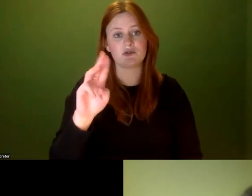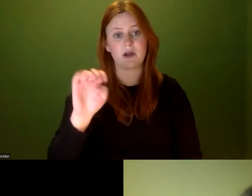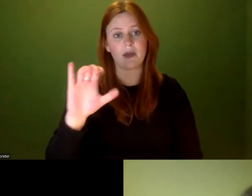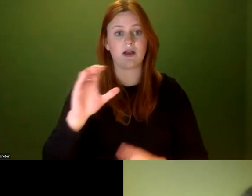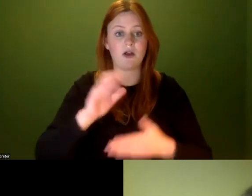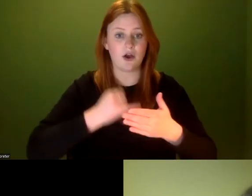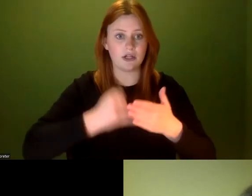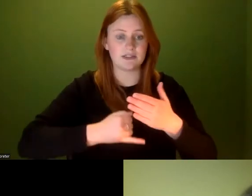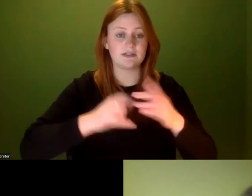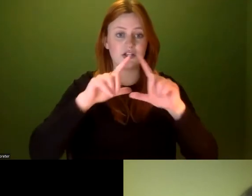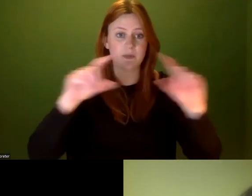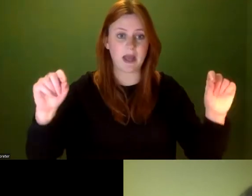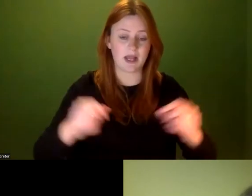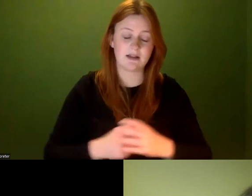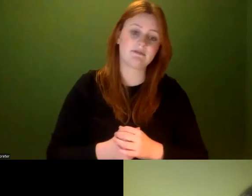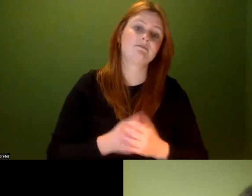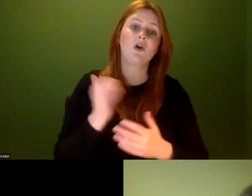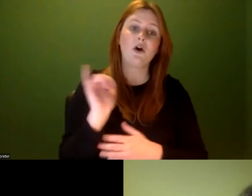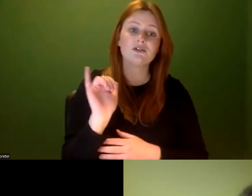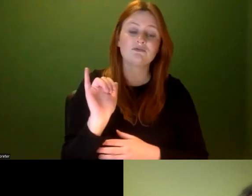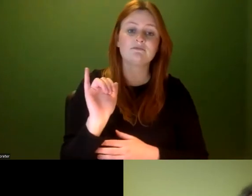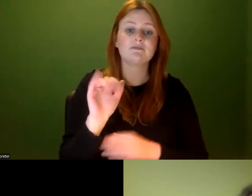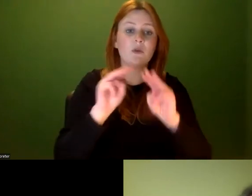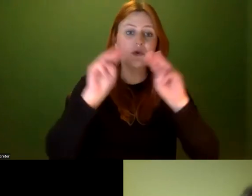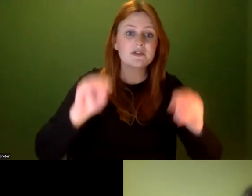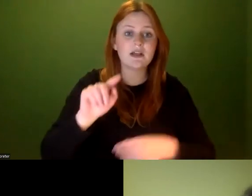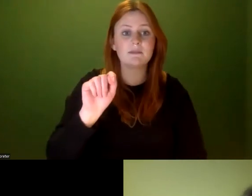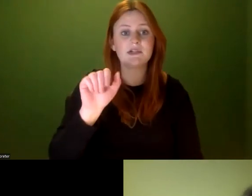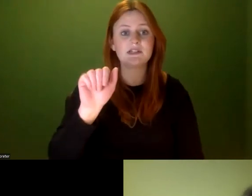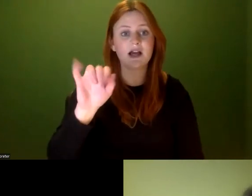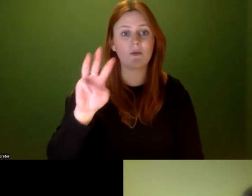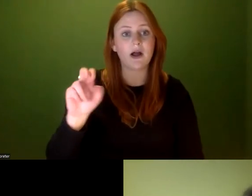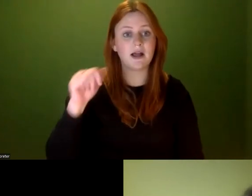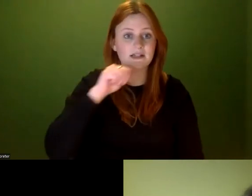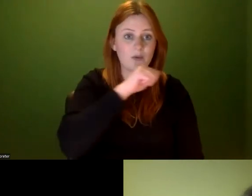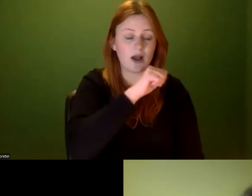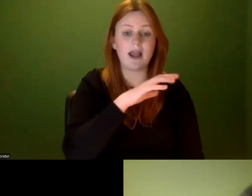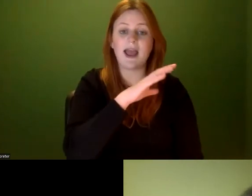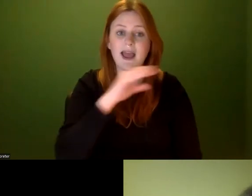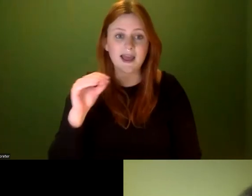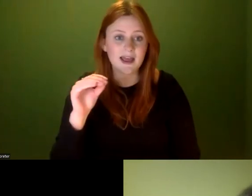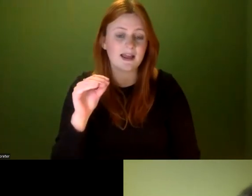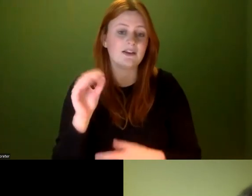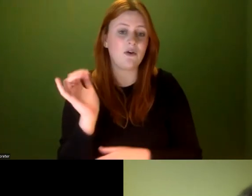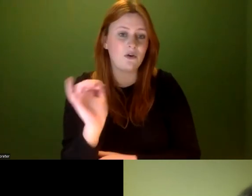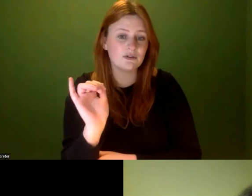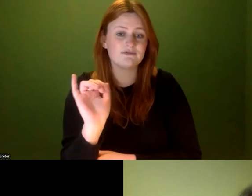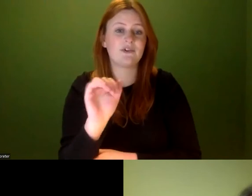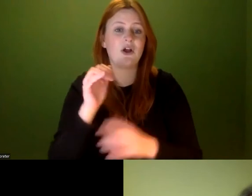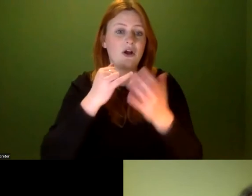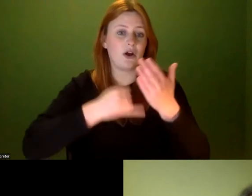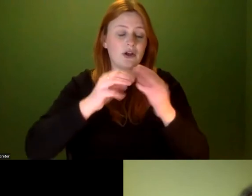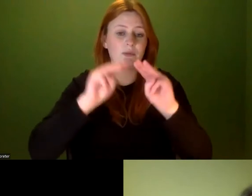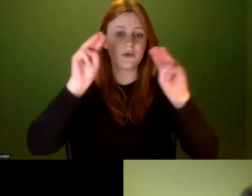New Taipei City Yingge Ceramics Museum in Taiwan, and the Ful International Ceramic Art Museum's project